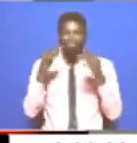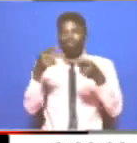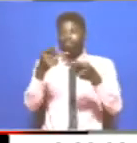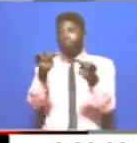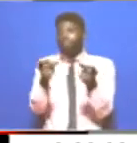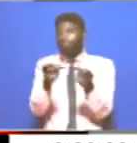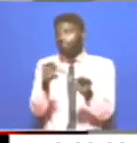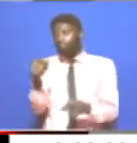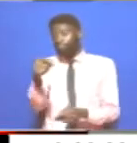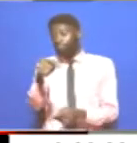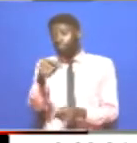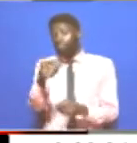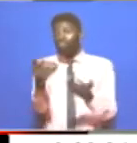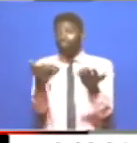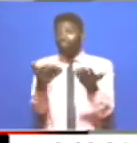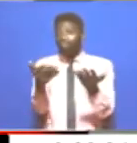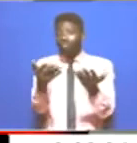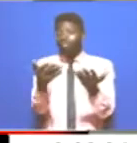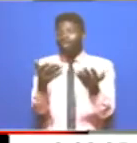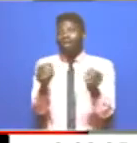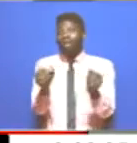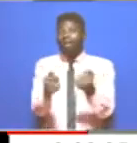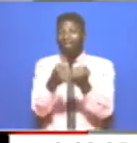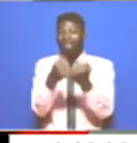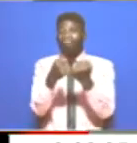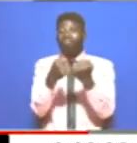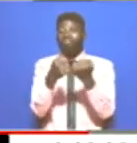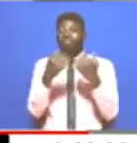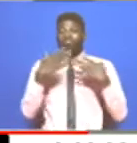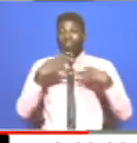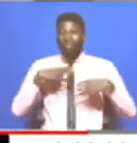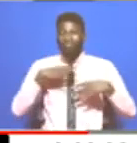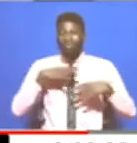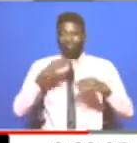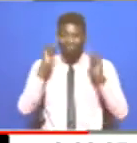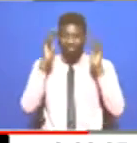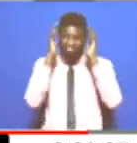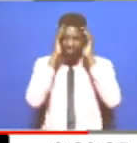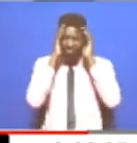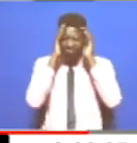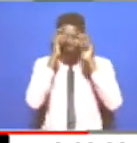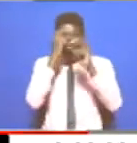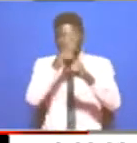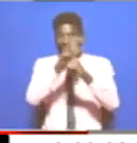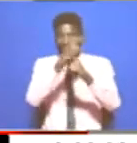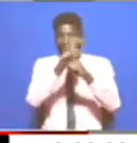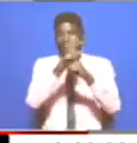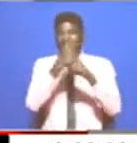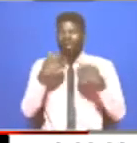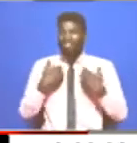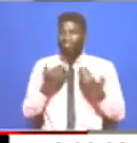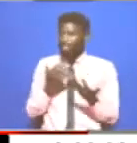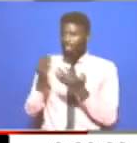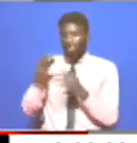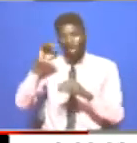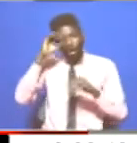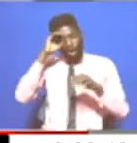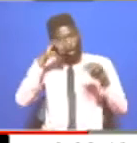where skulls of human beings are preserved in a cave? Now, in this second and final part of the skulls of